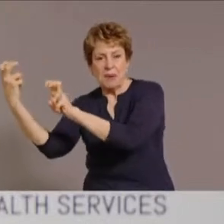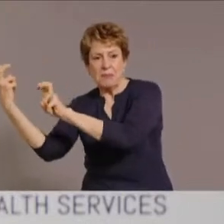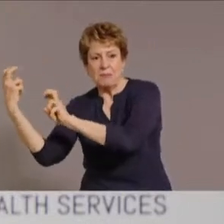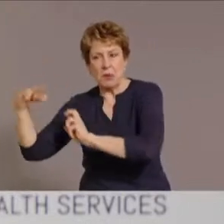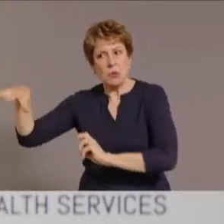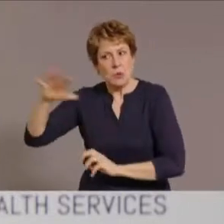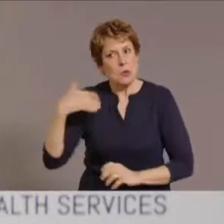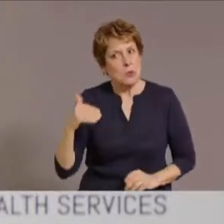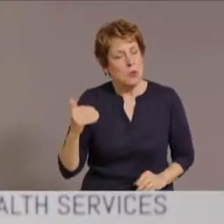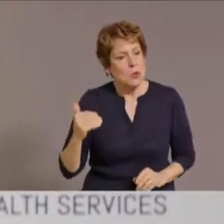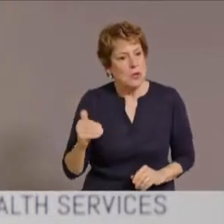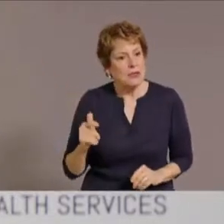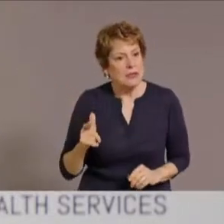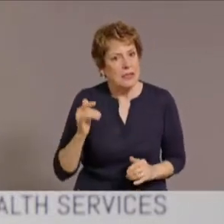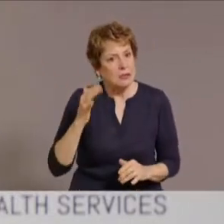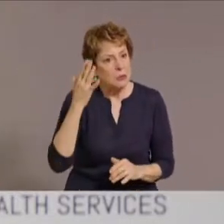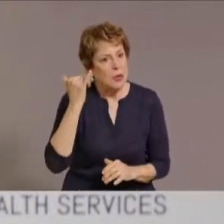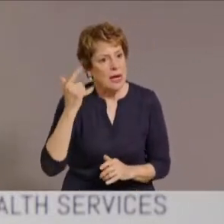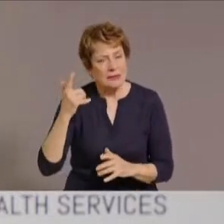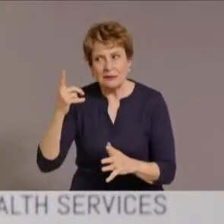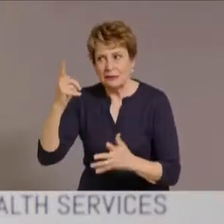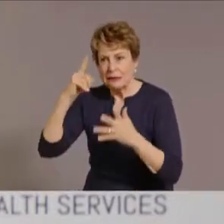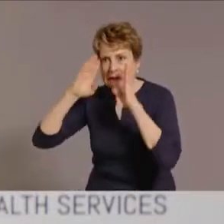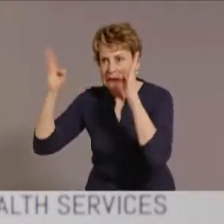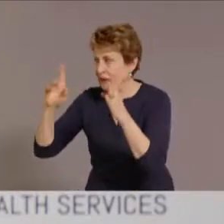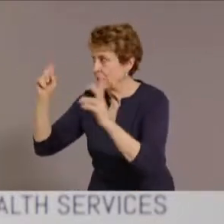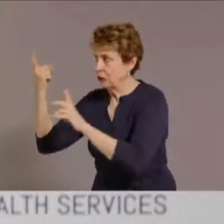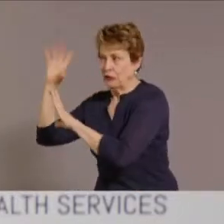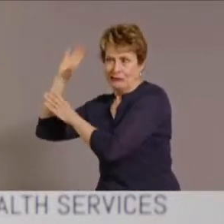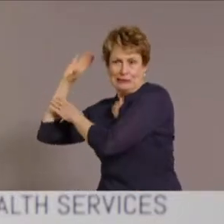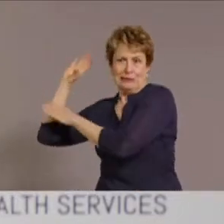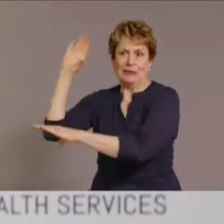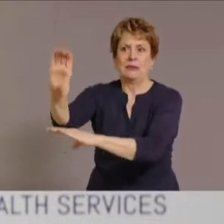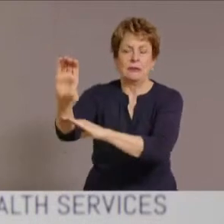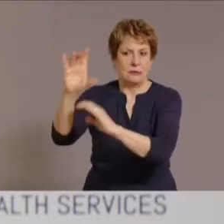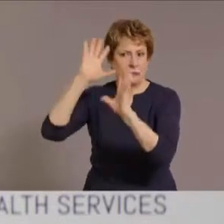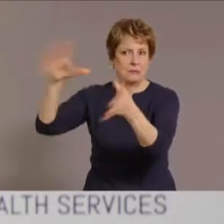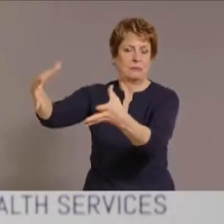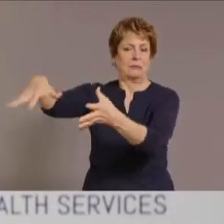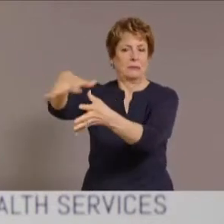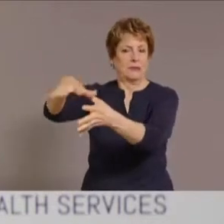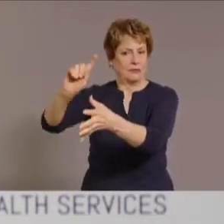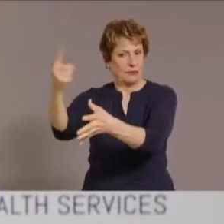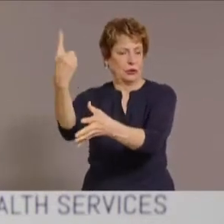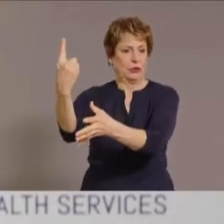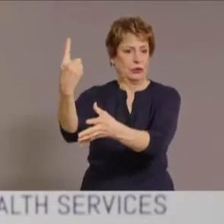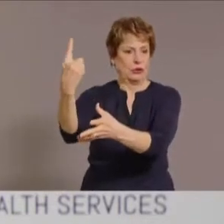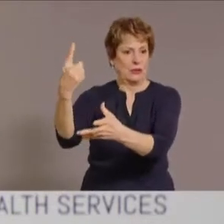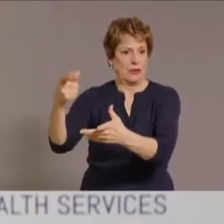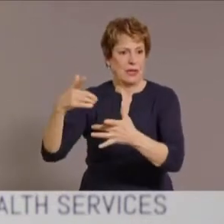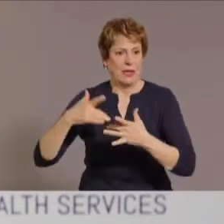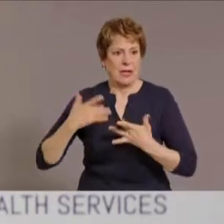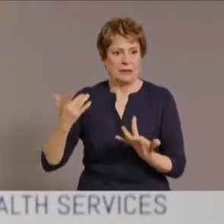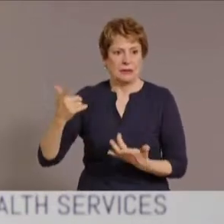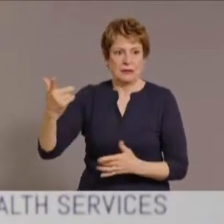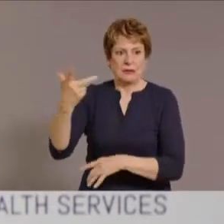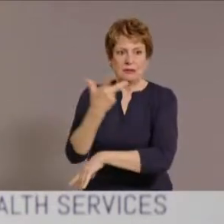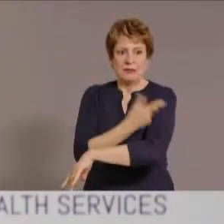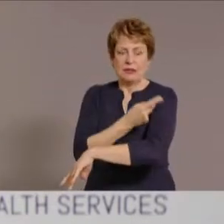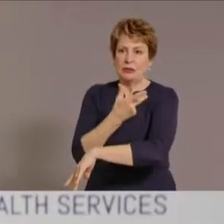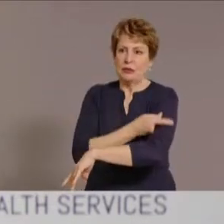they were prioritized. But I'm really, really glad that they've got such high vaccination rates, because that's very important. Thank you.